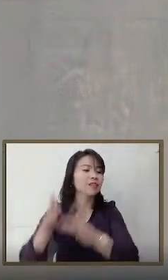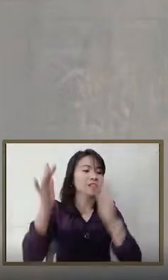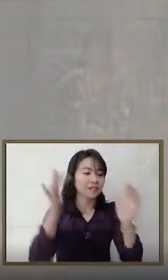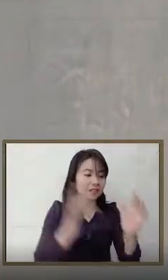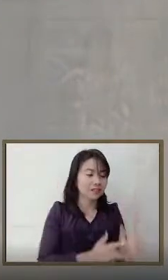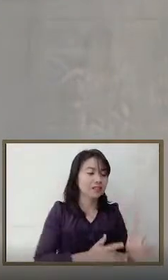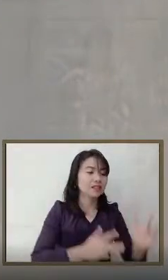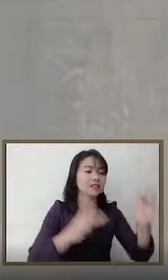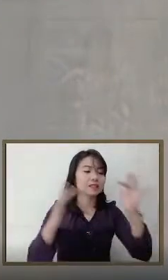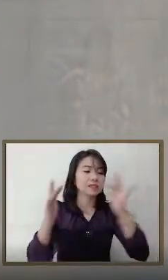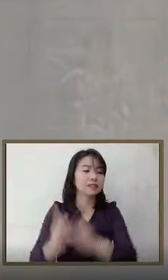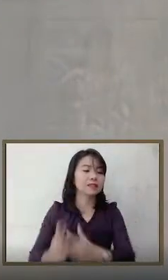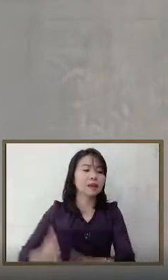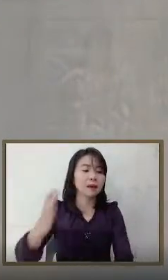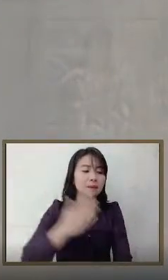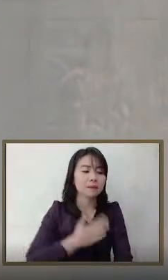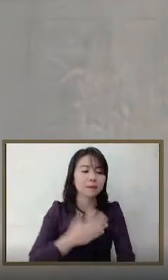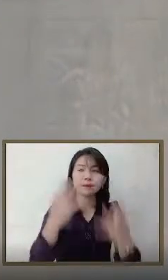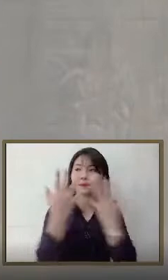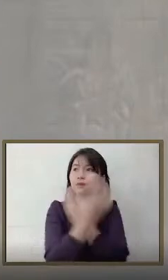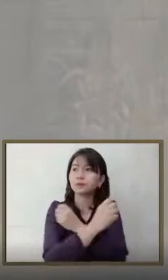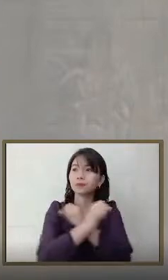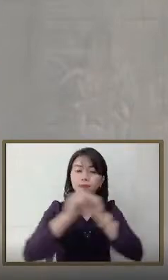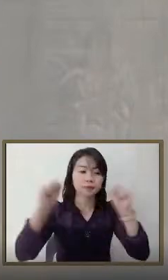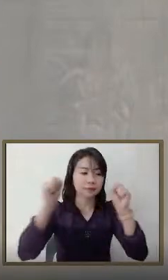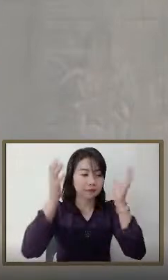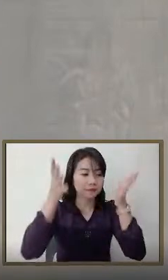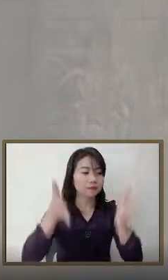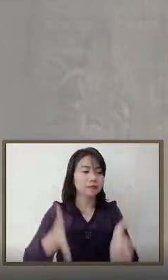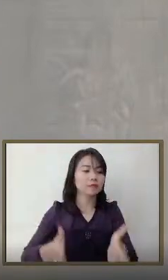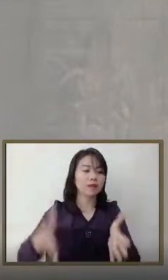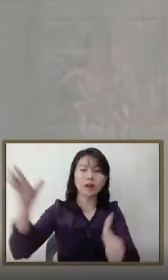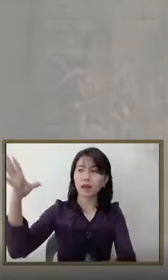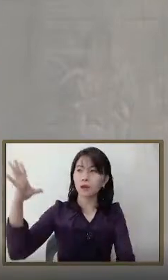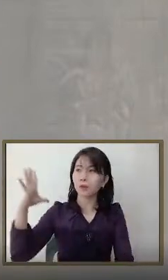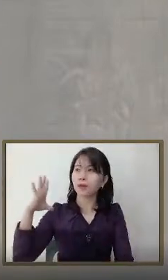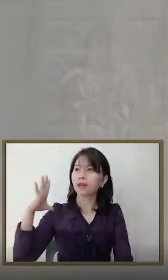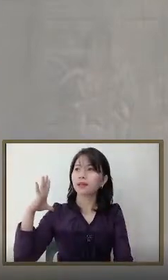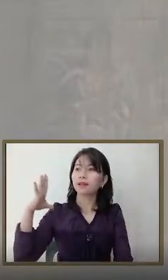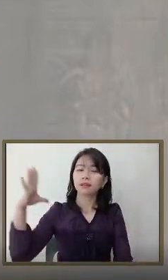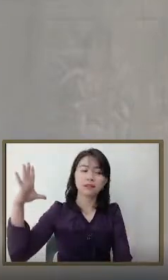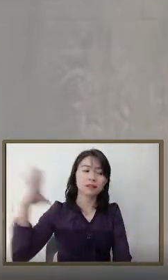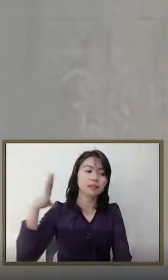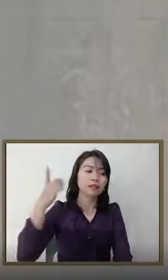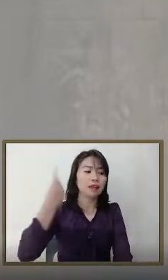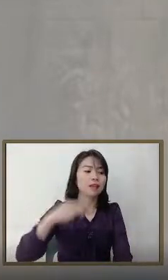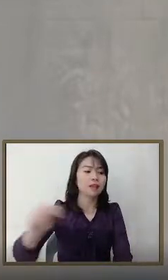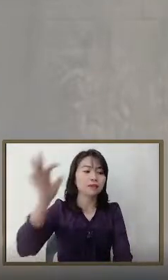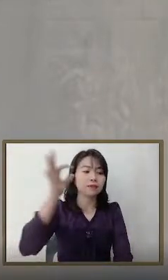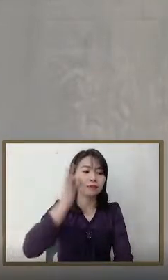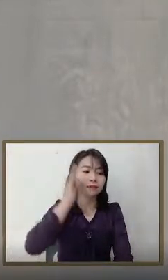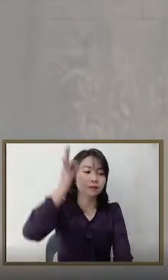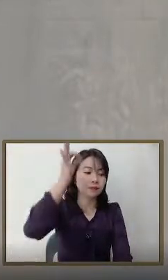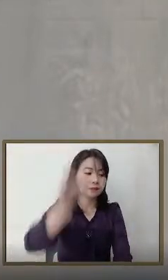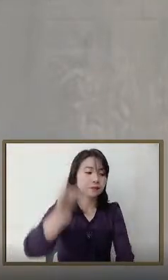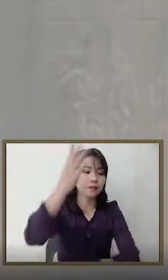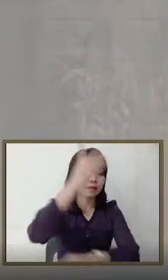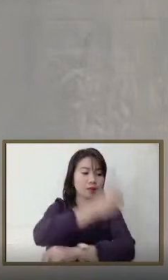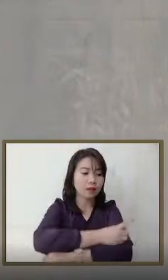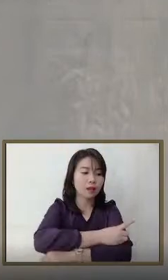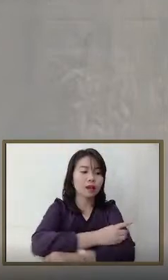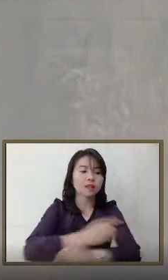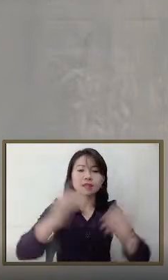lay, Jesus my Savior, waiting the